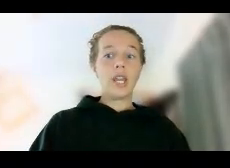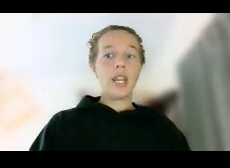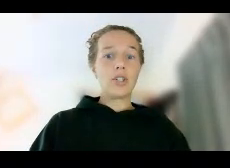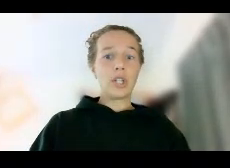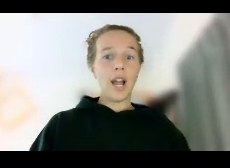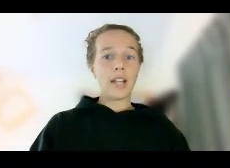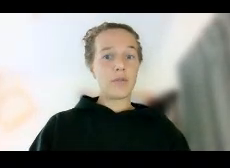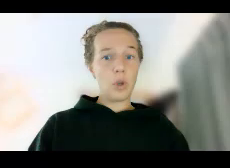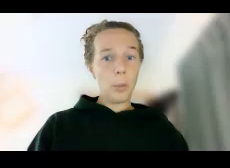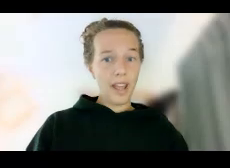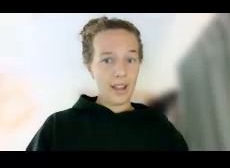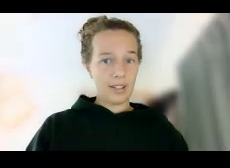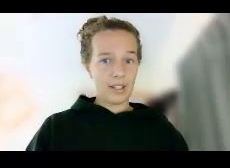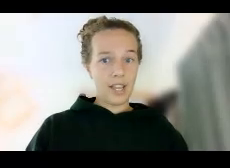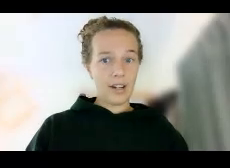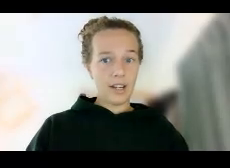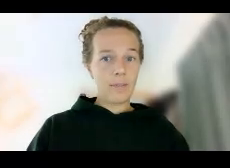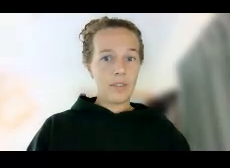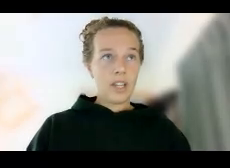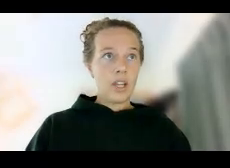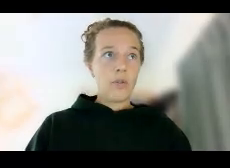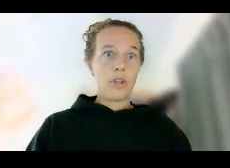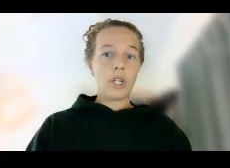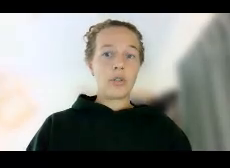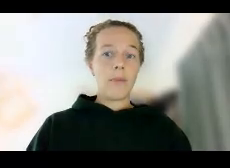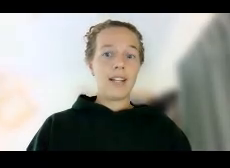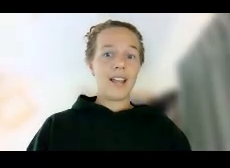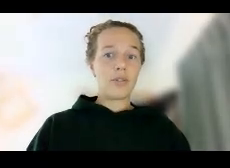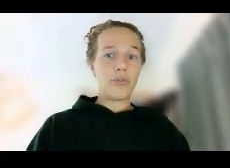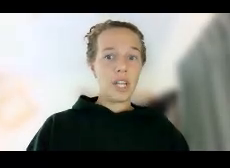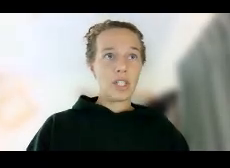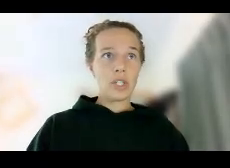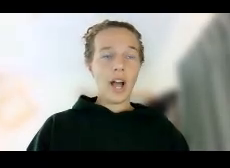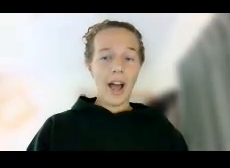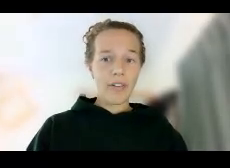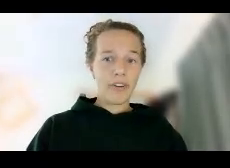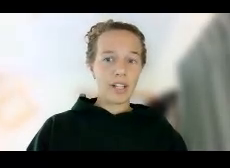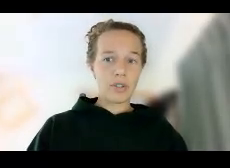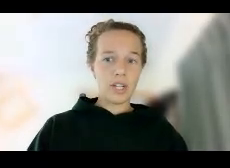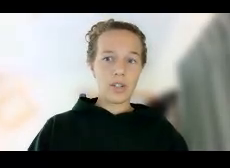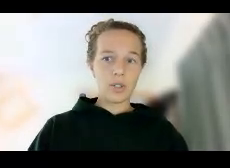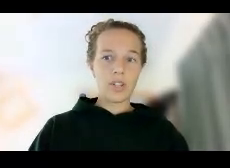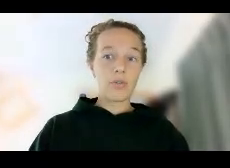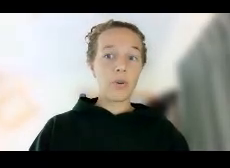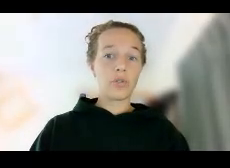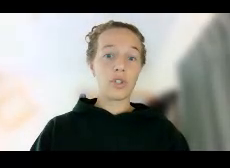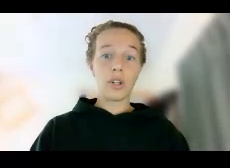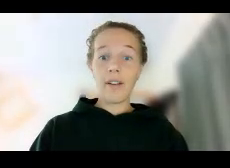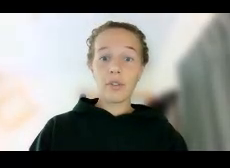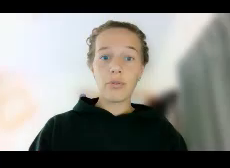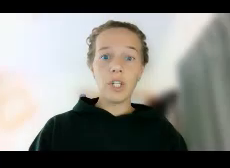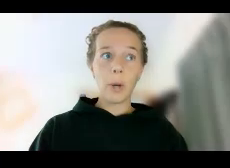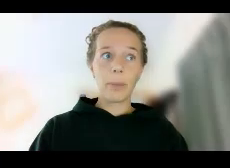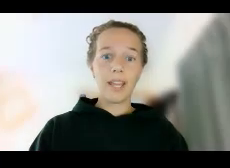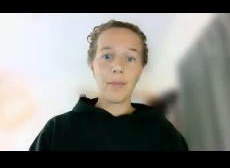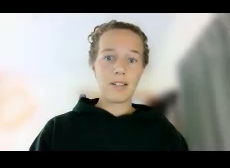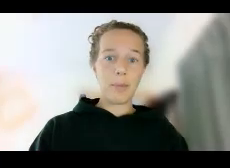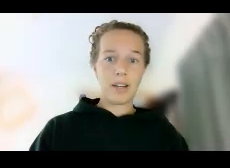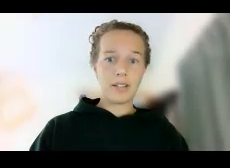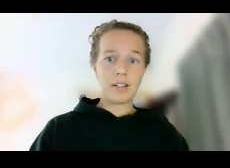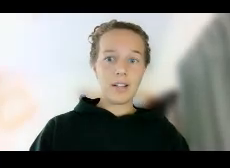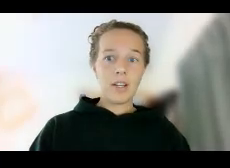wave changed the kinds of zooplankton in the area, which meant that the rich, high-fat crustaceans that forage fish love to feed